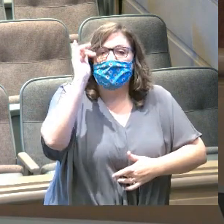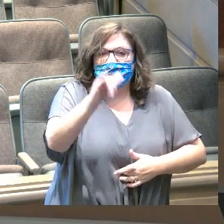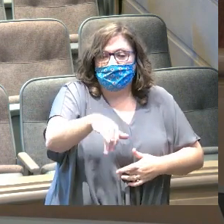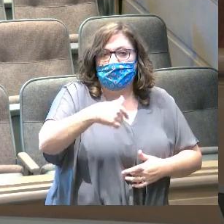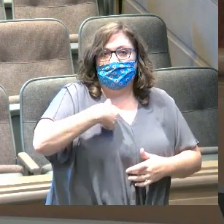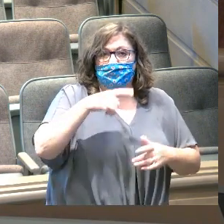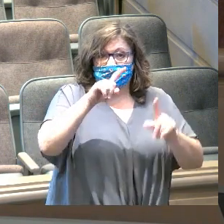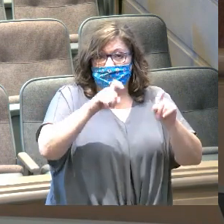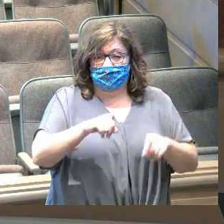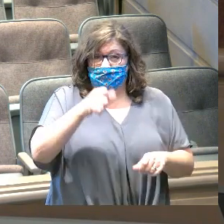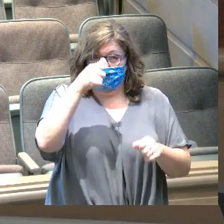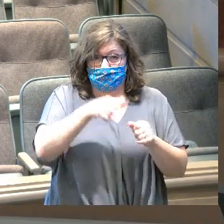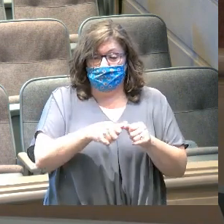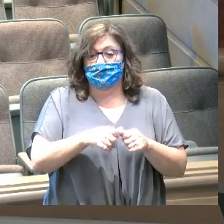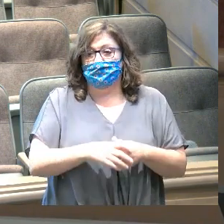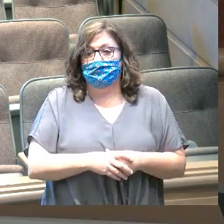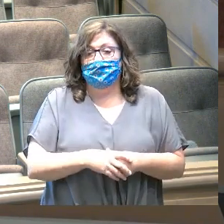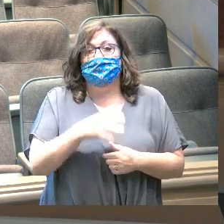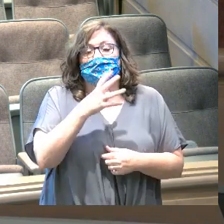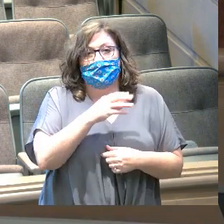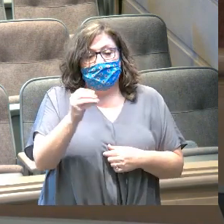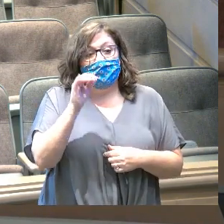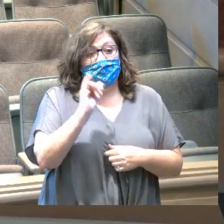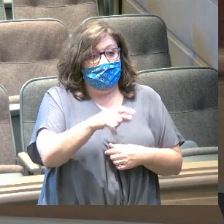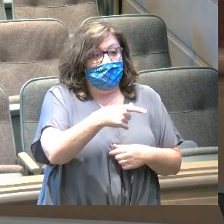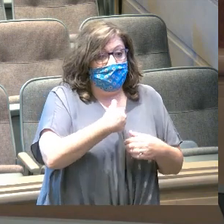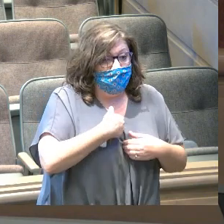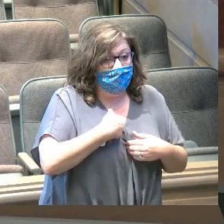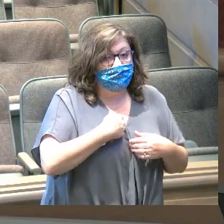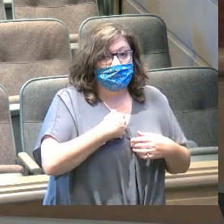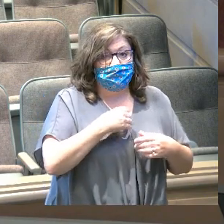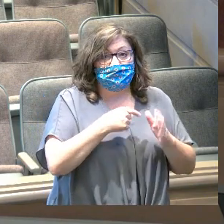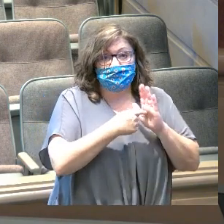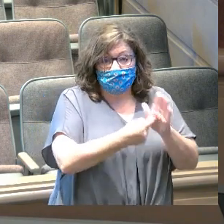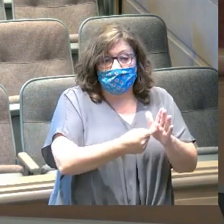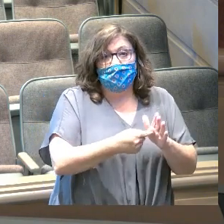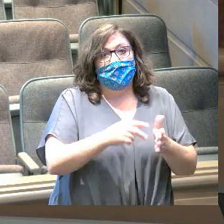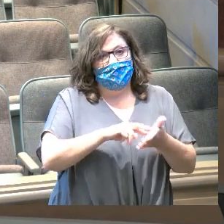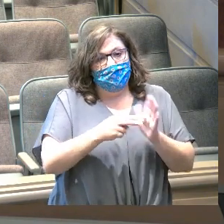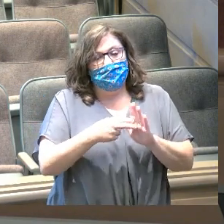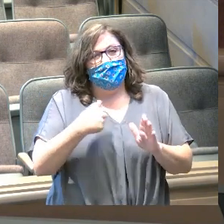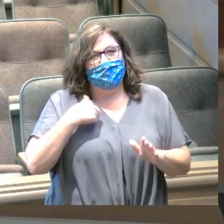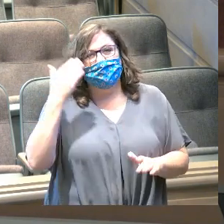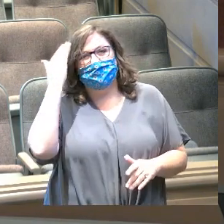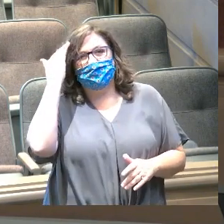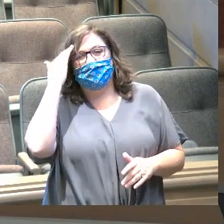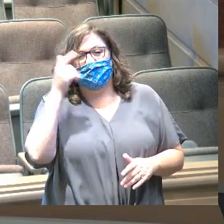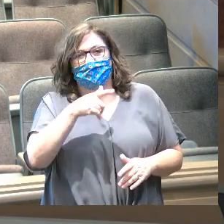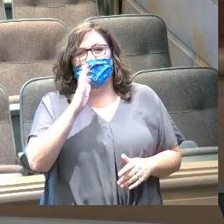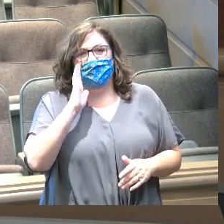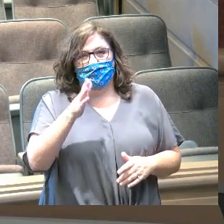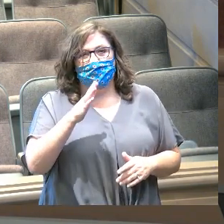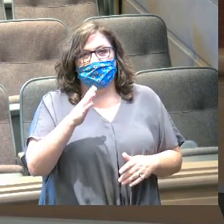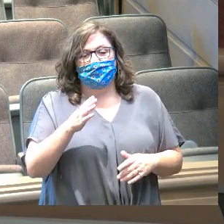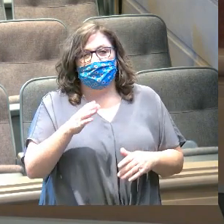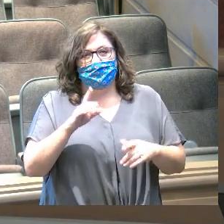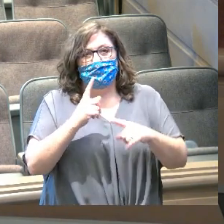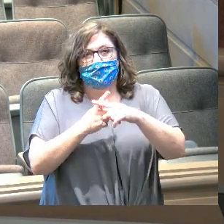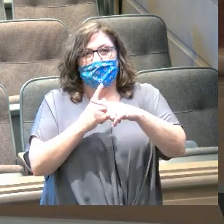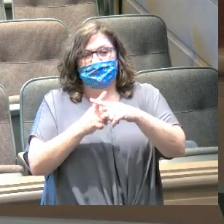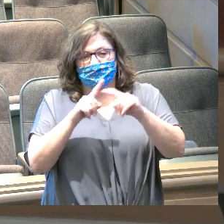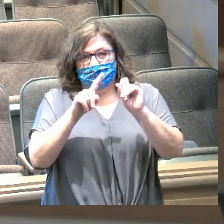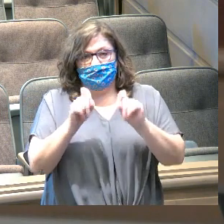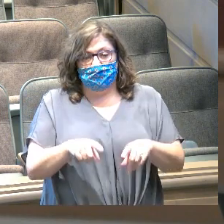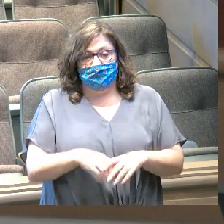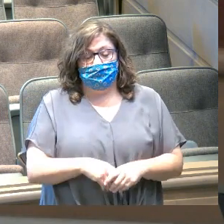high probability that many of these people would test positive. The third criteria is